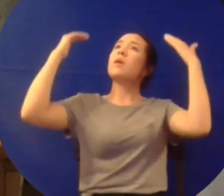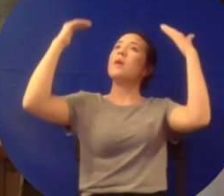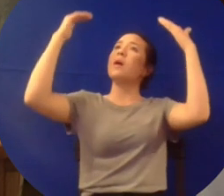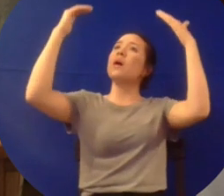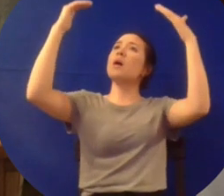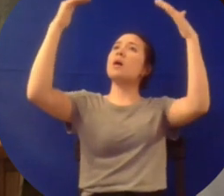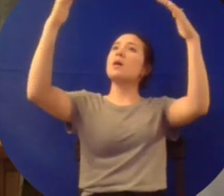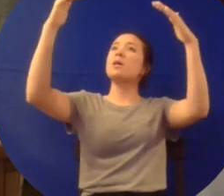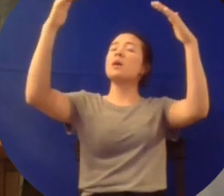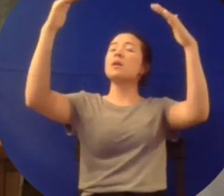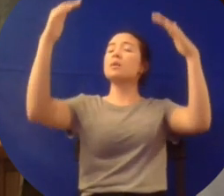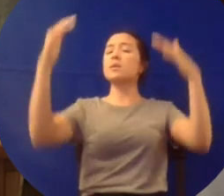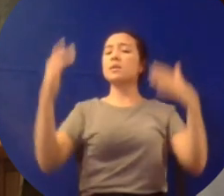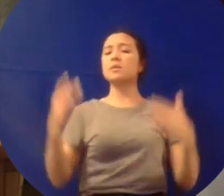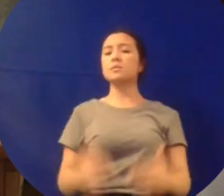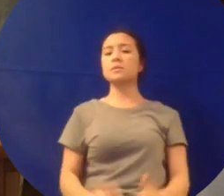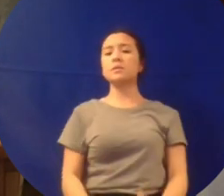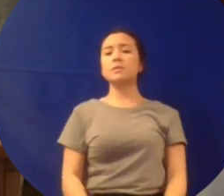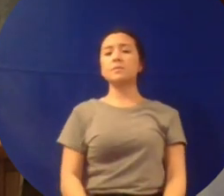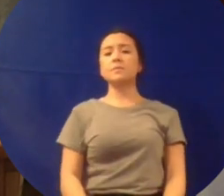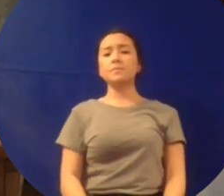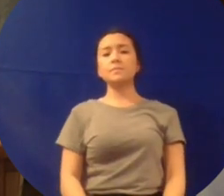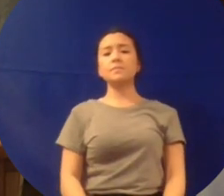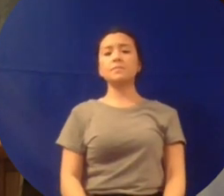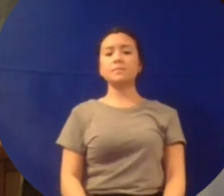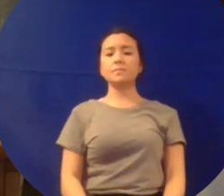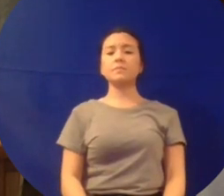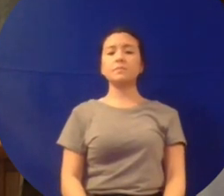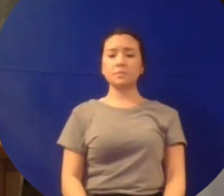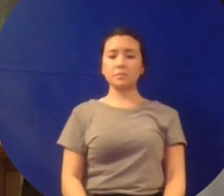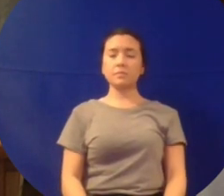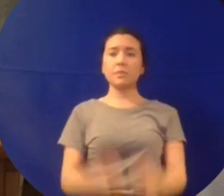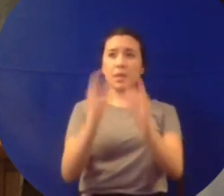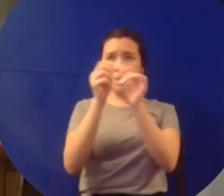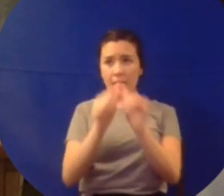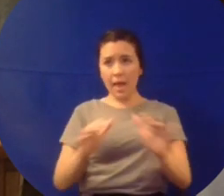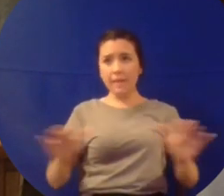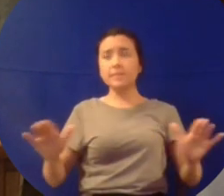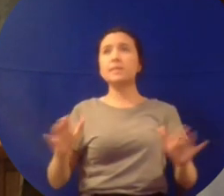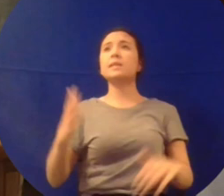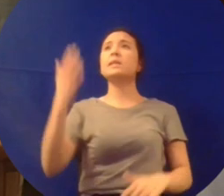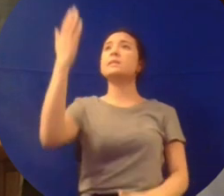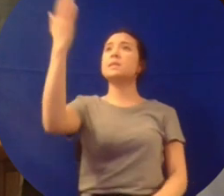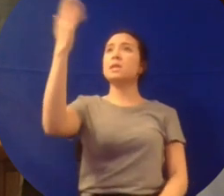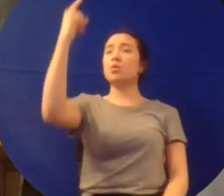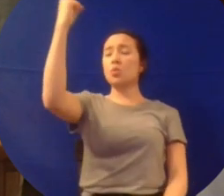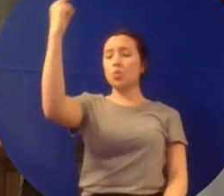Hallelujah.